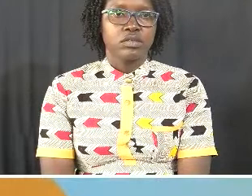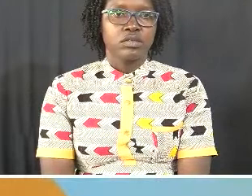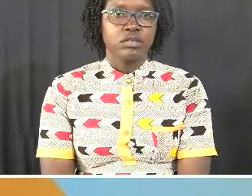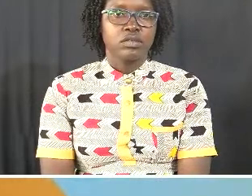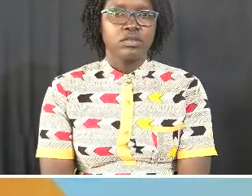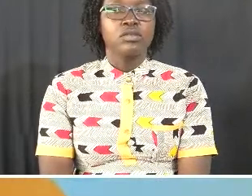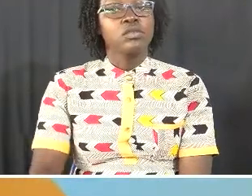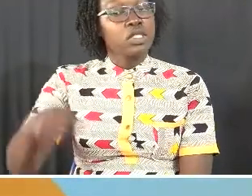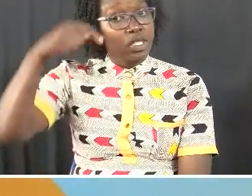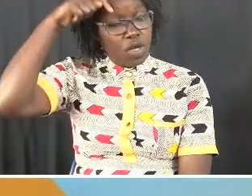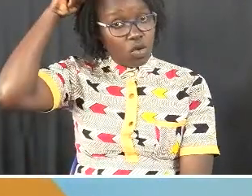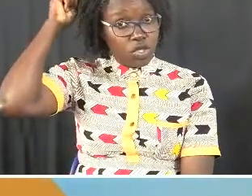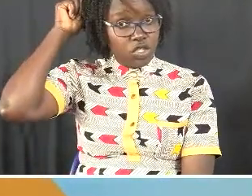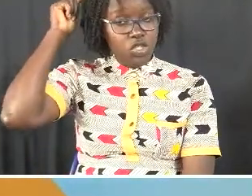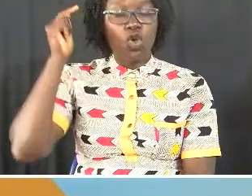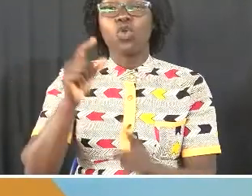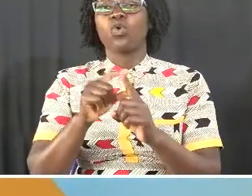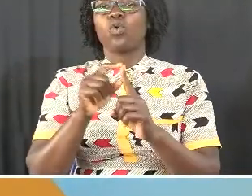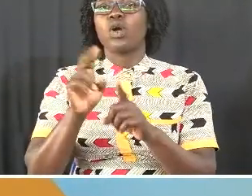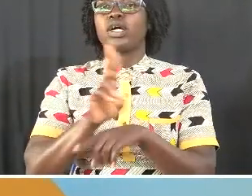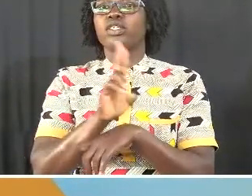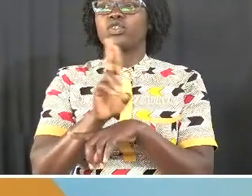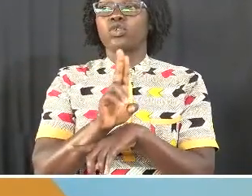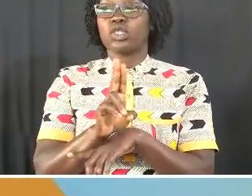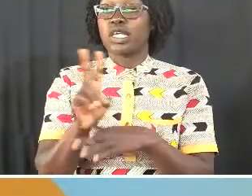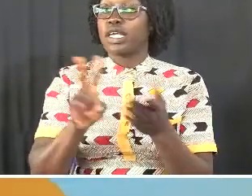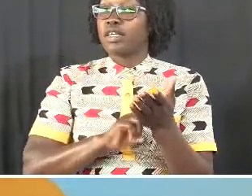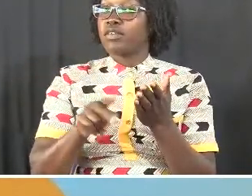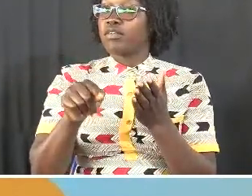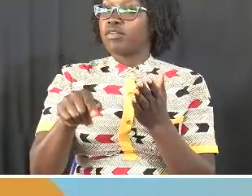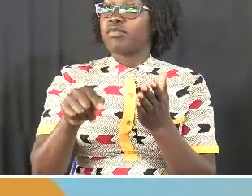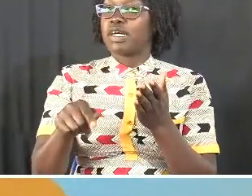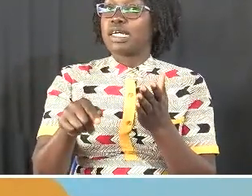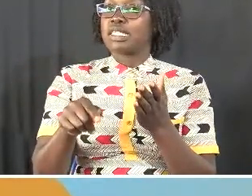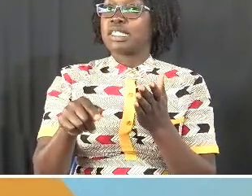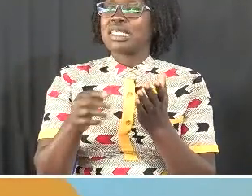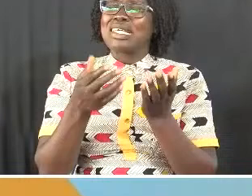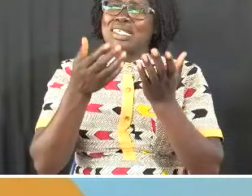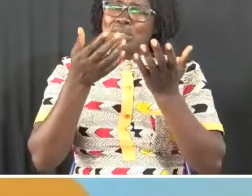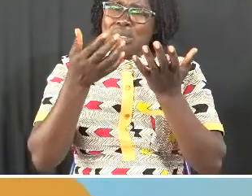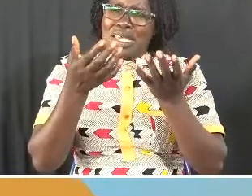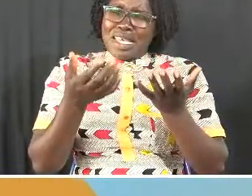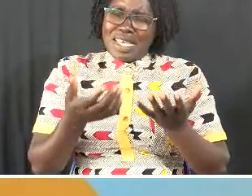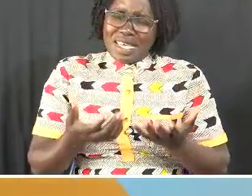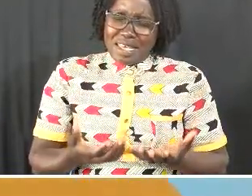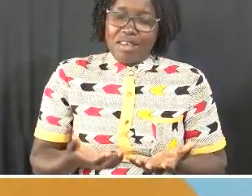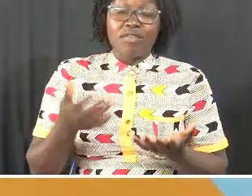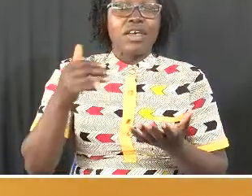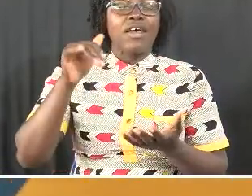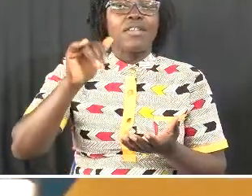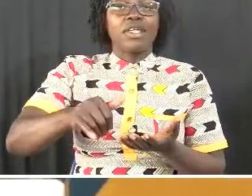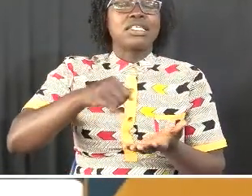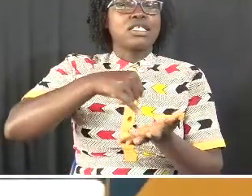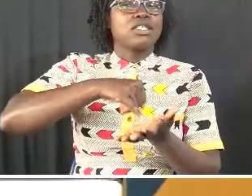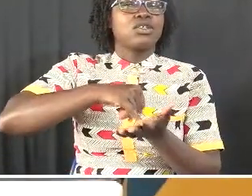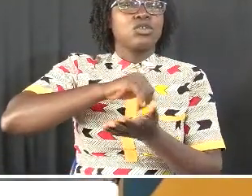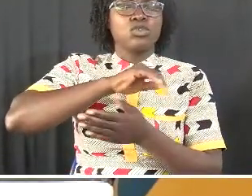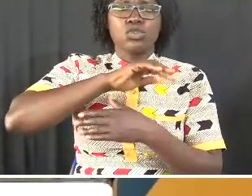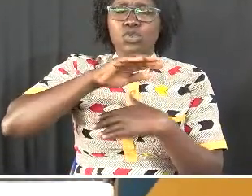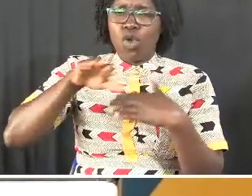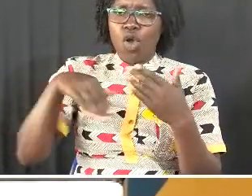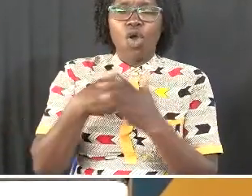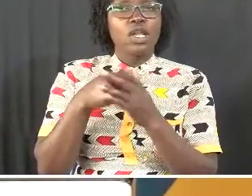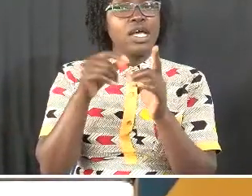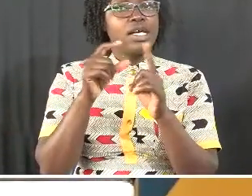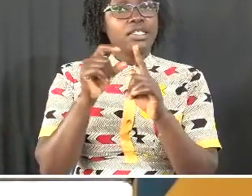The original term used in this verse is so heavy that it includes all the